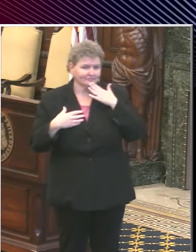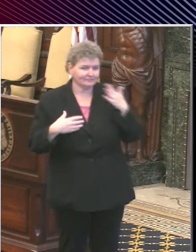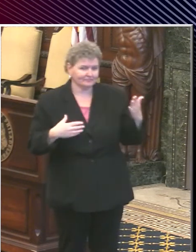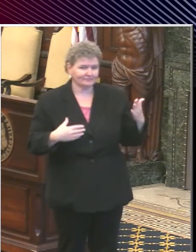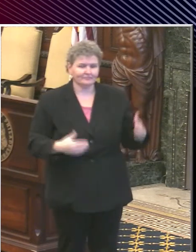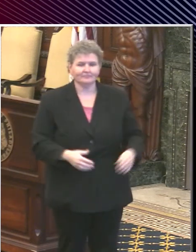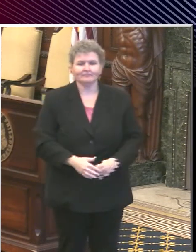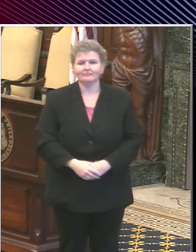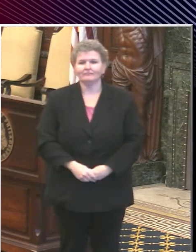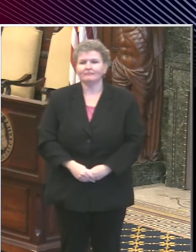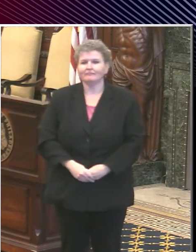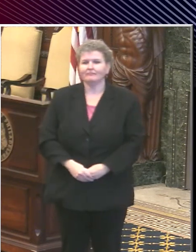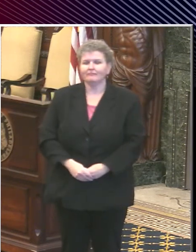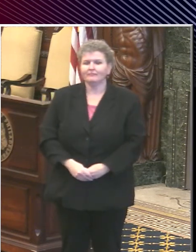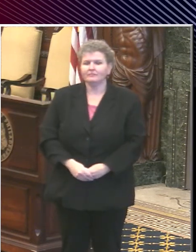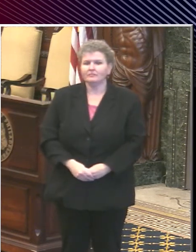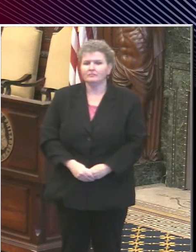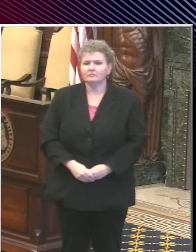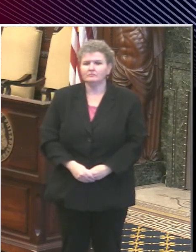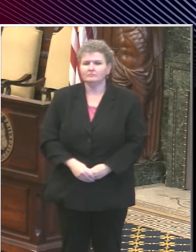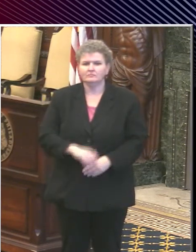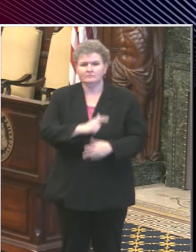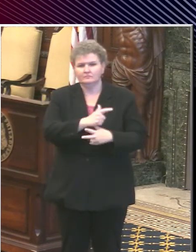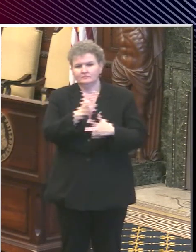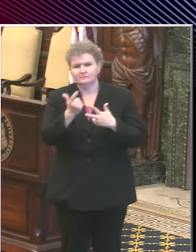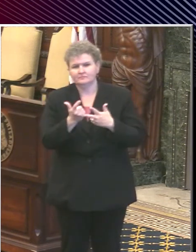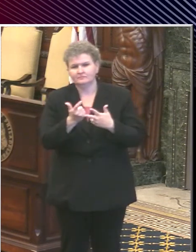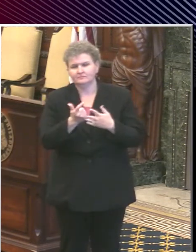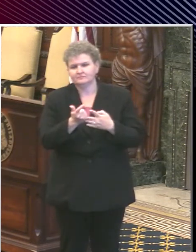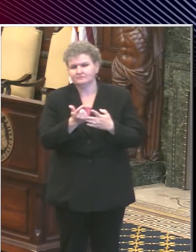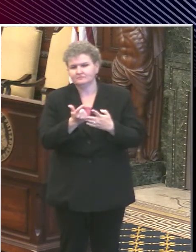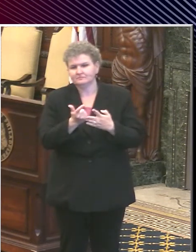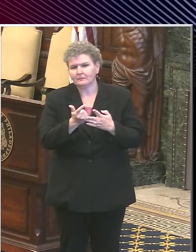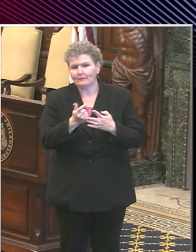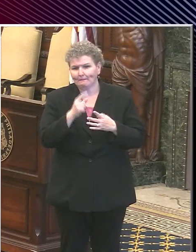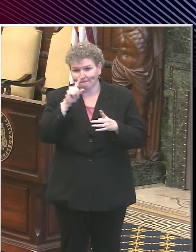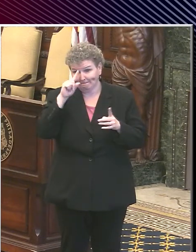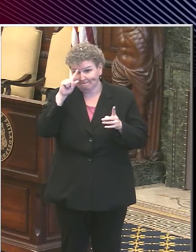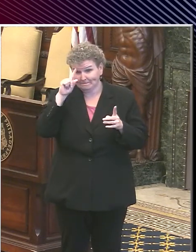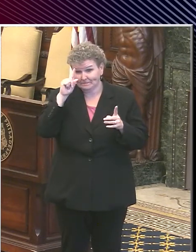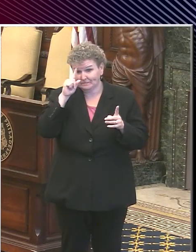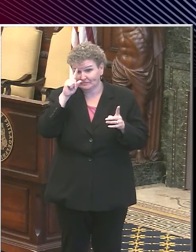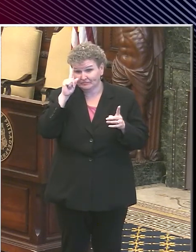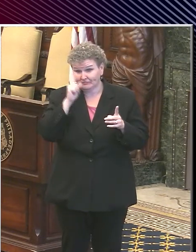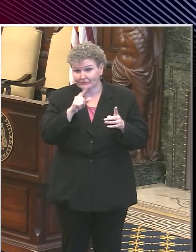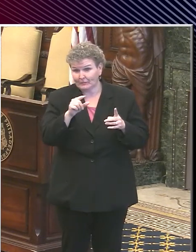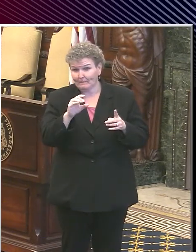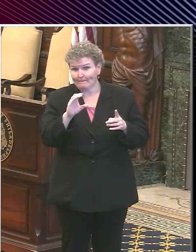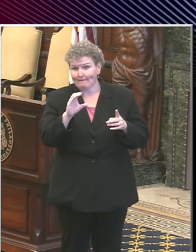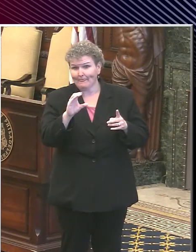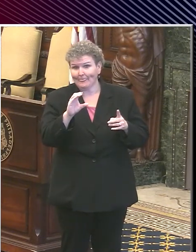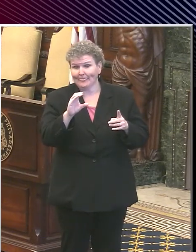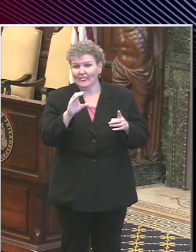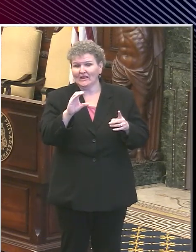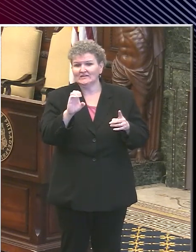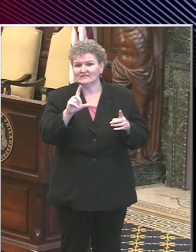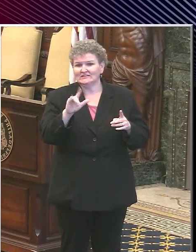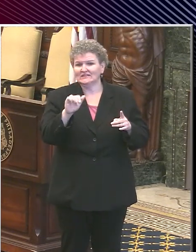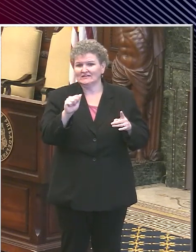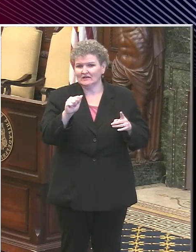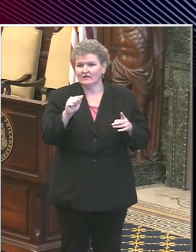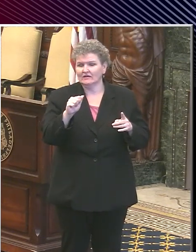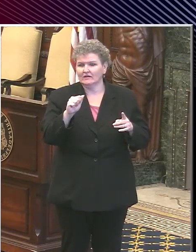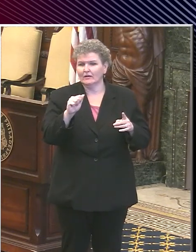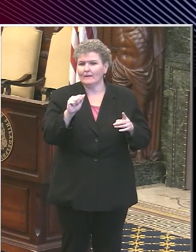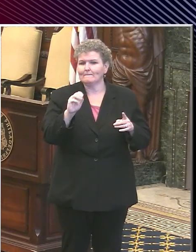Thanks, Jeff. We are going to go to Cia Marie Villalobos now of Telemundo 62.